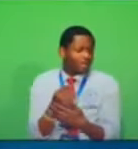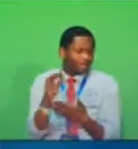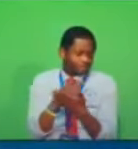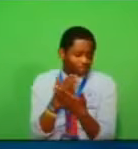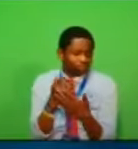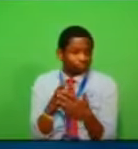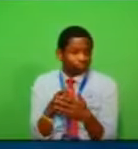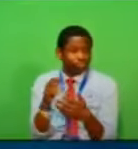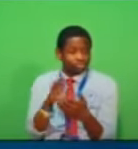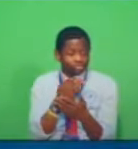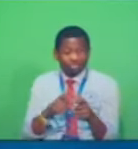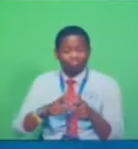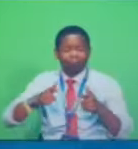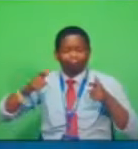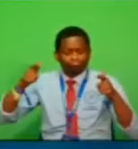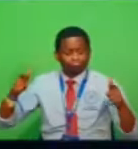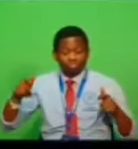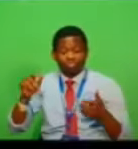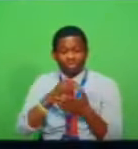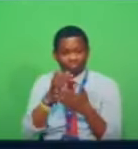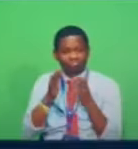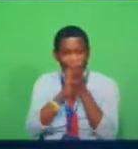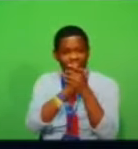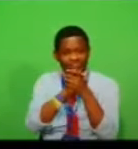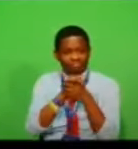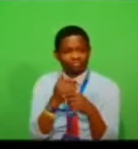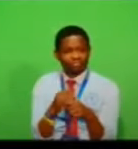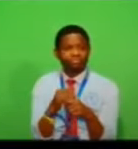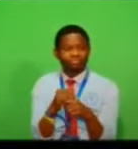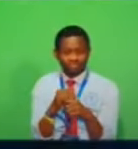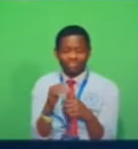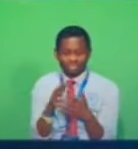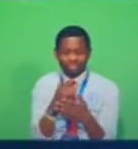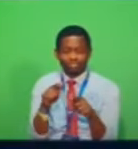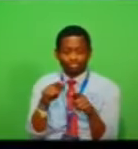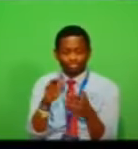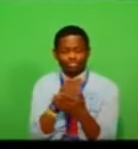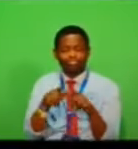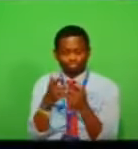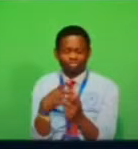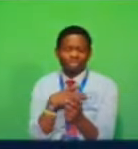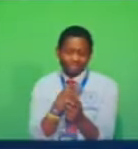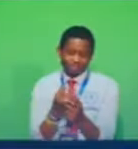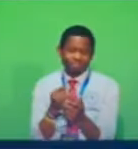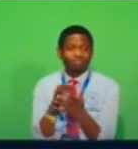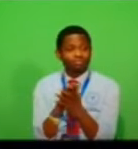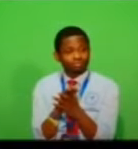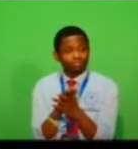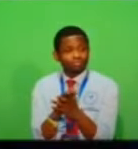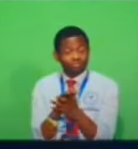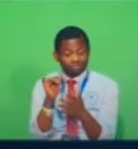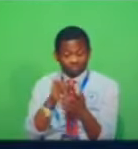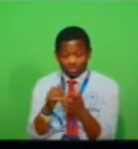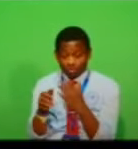choir that sung earlier on today as well. I absolutely love choirs. That is my ministry. And that is what